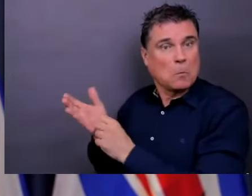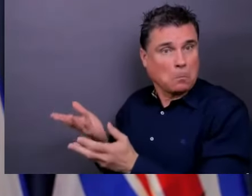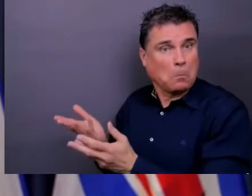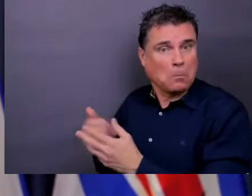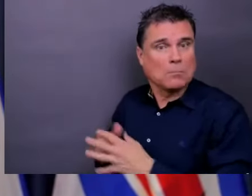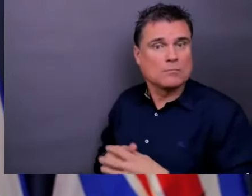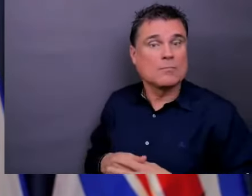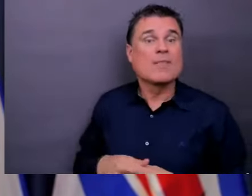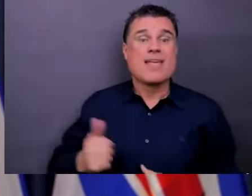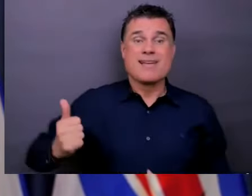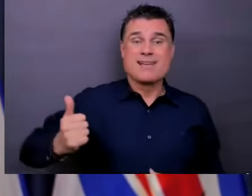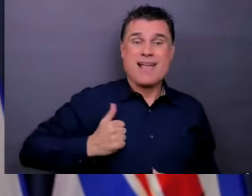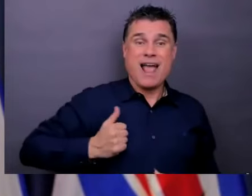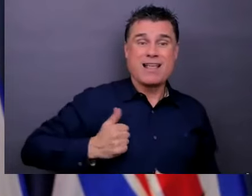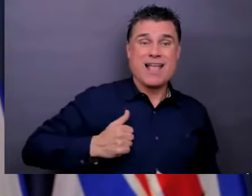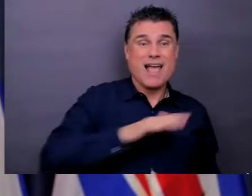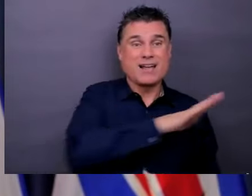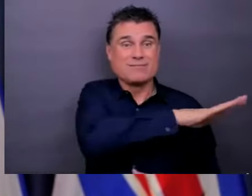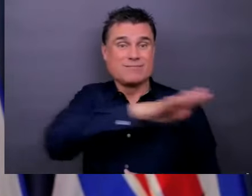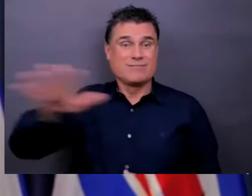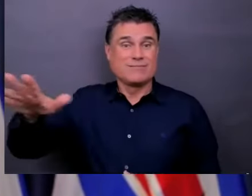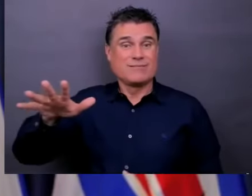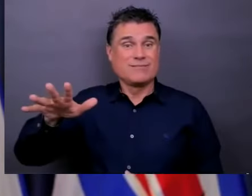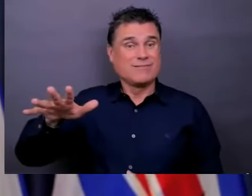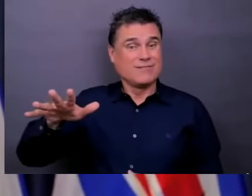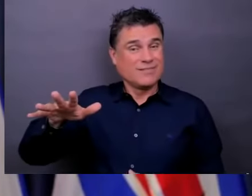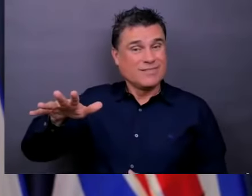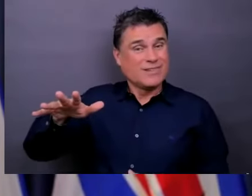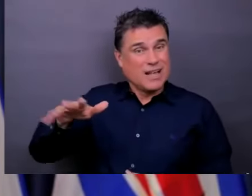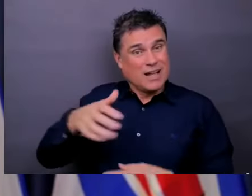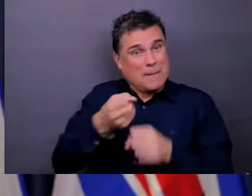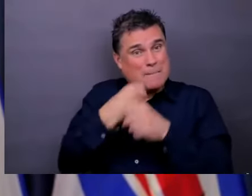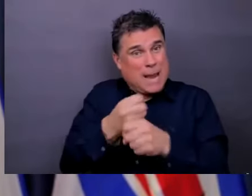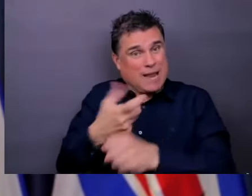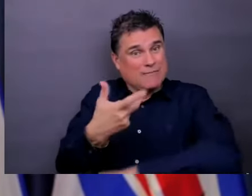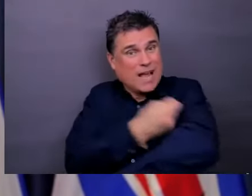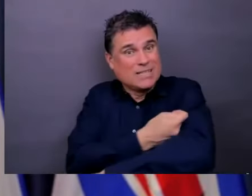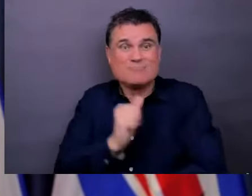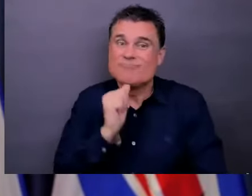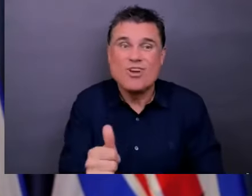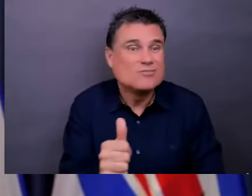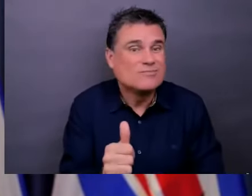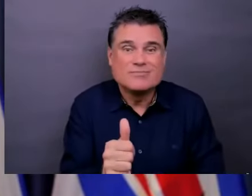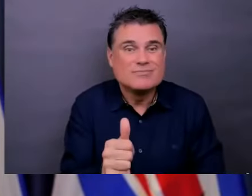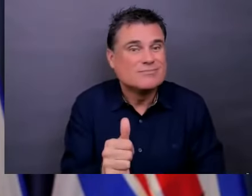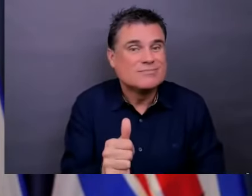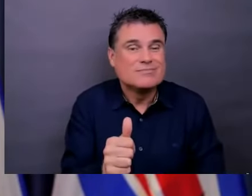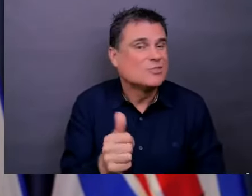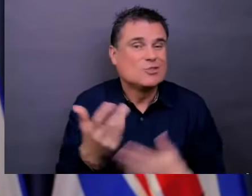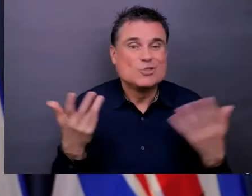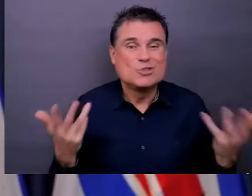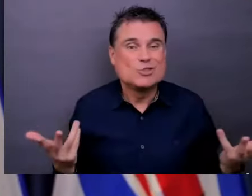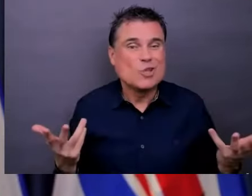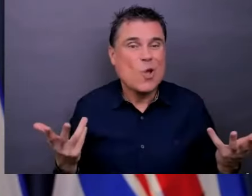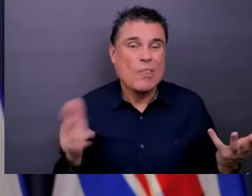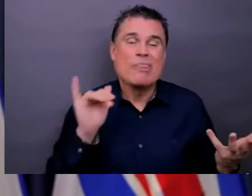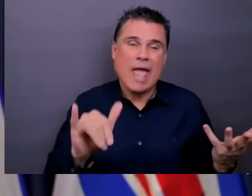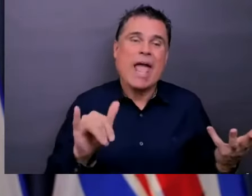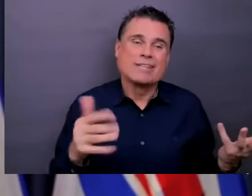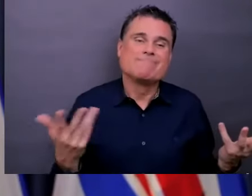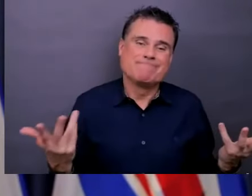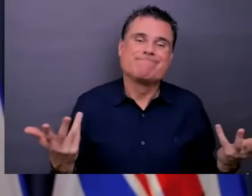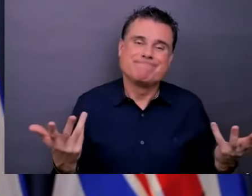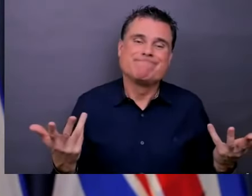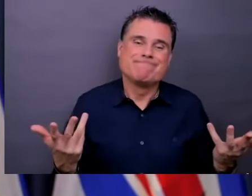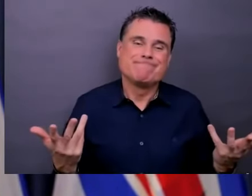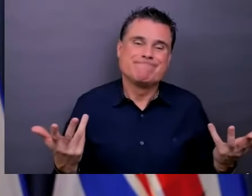in Canada are well known. There's a debate about that from our past decisions that were made about this have affected us now.